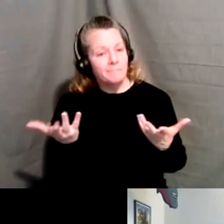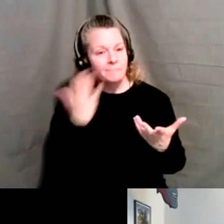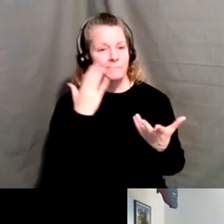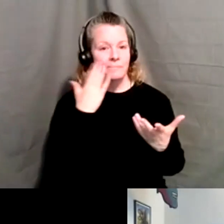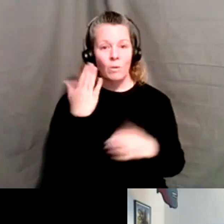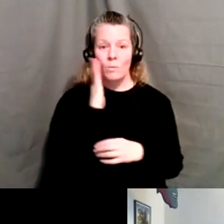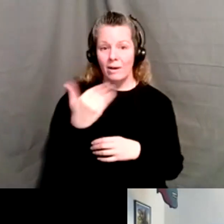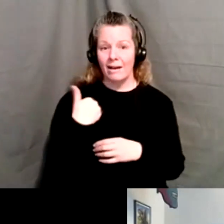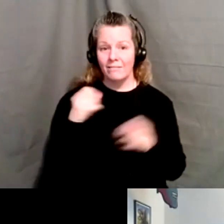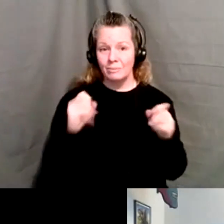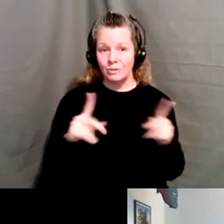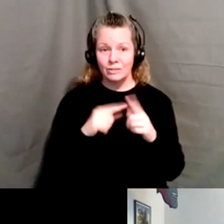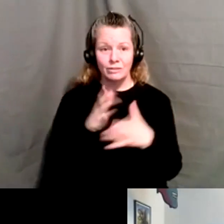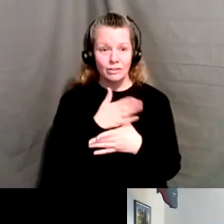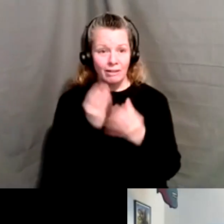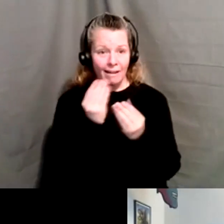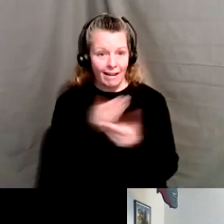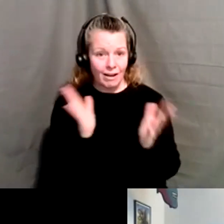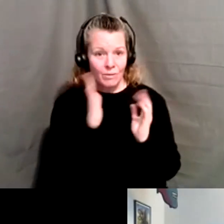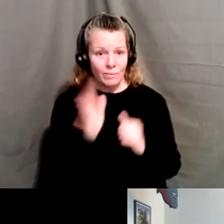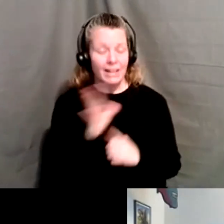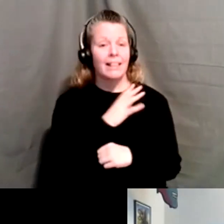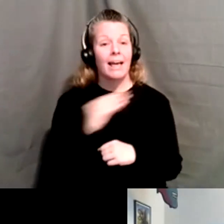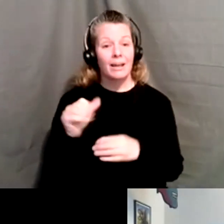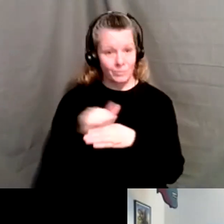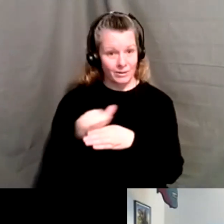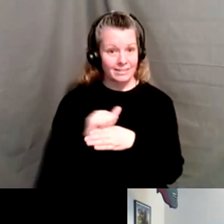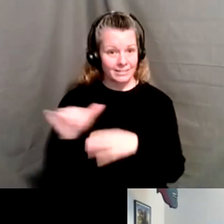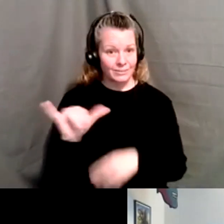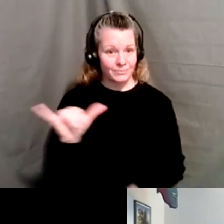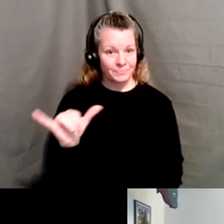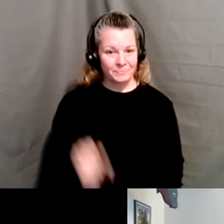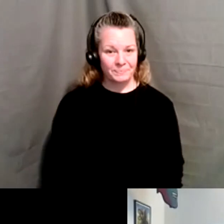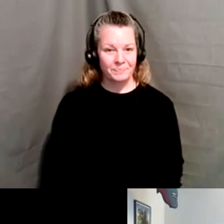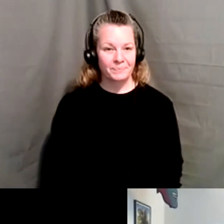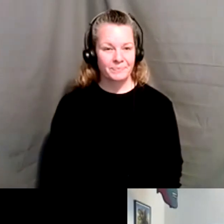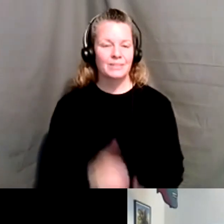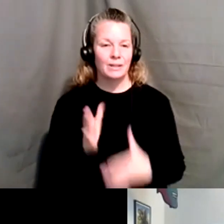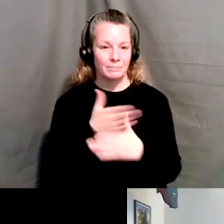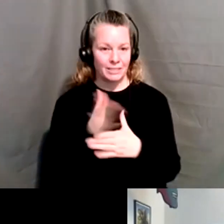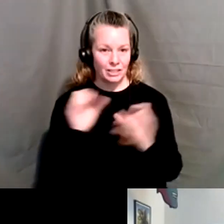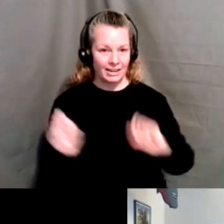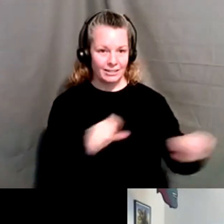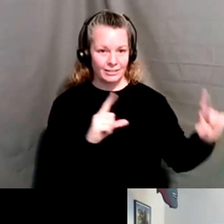the opportunity to share also and to practice. So I'll share my screen.